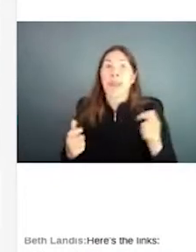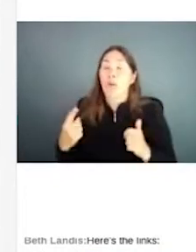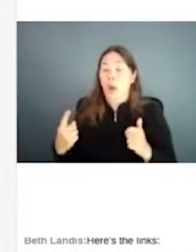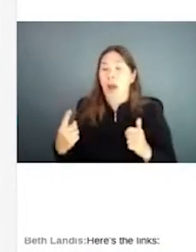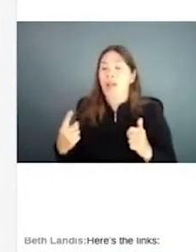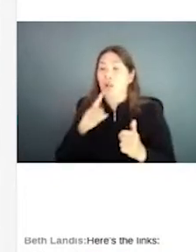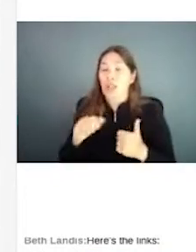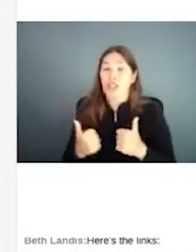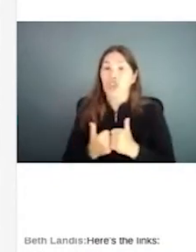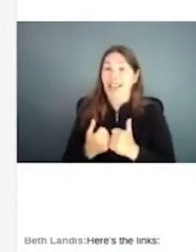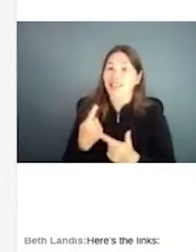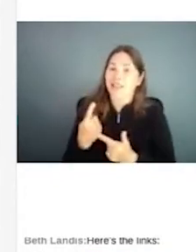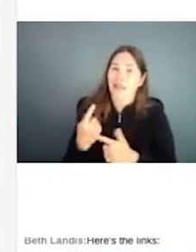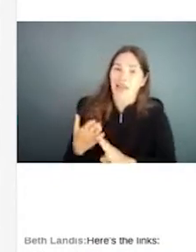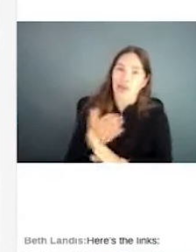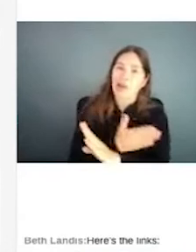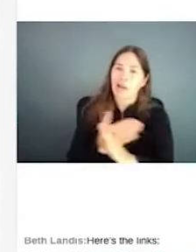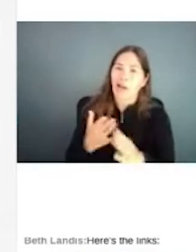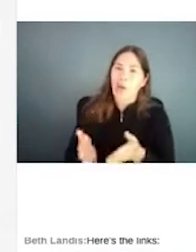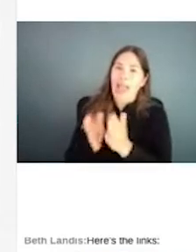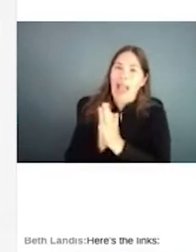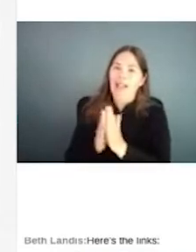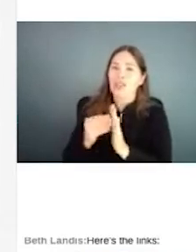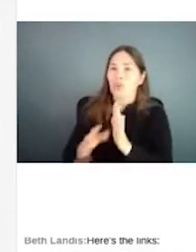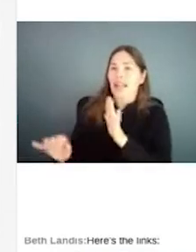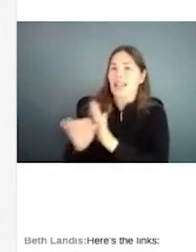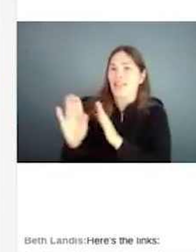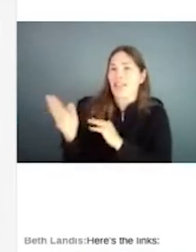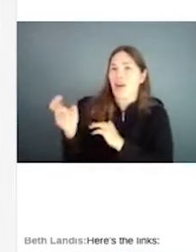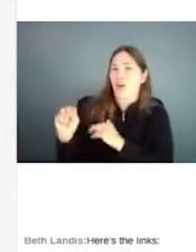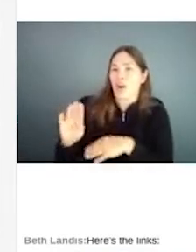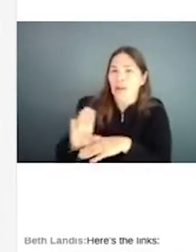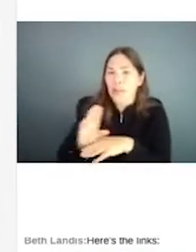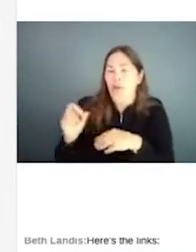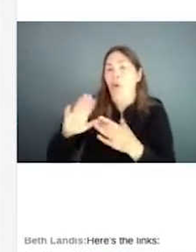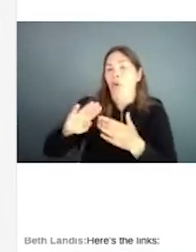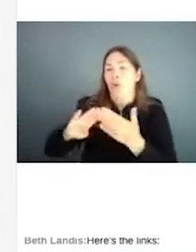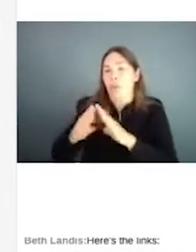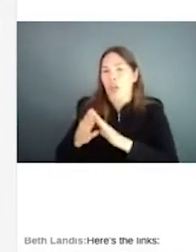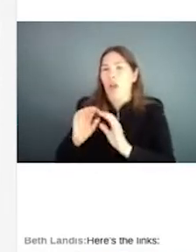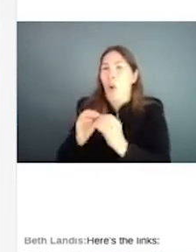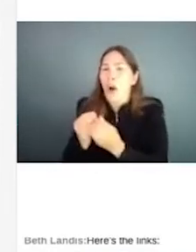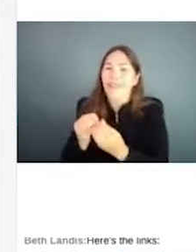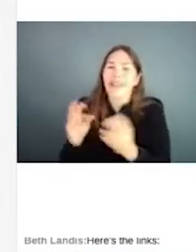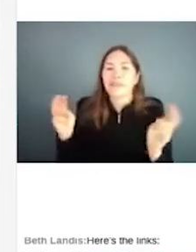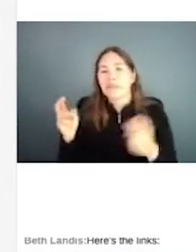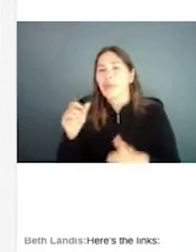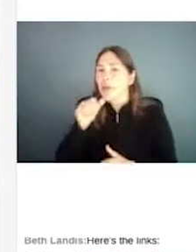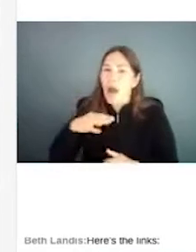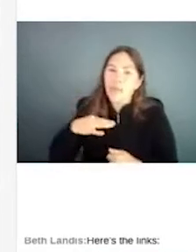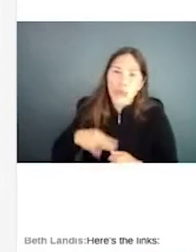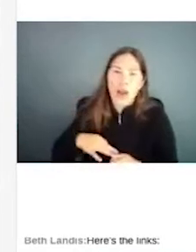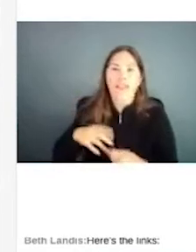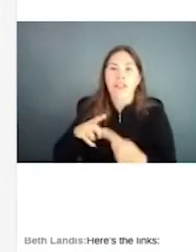real challenge this last year, is we asked the students to identify their own business or community organization, such as a nonprofit, to